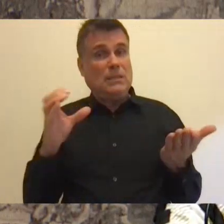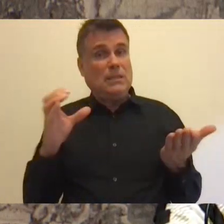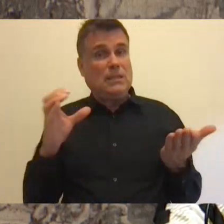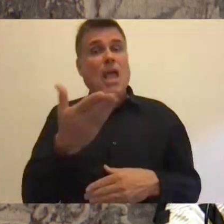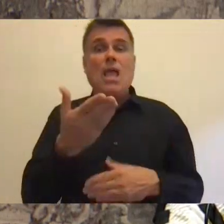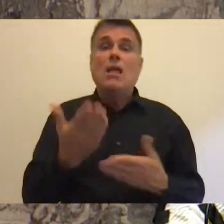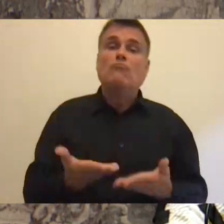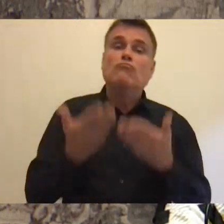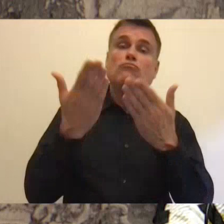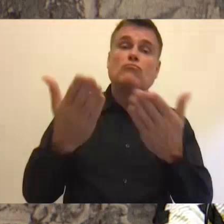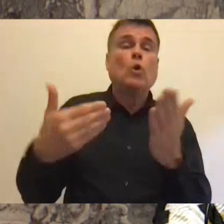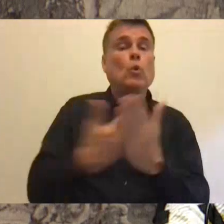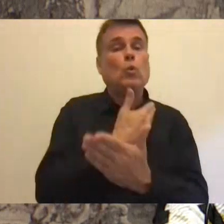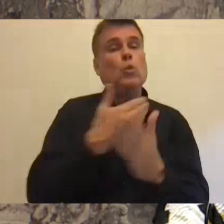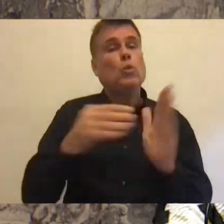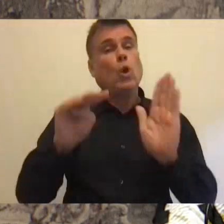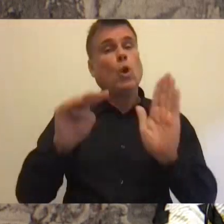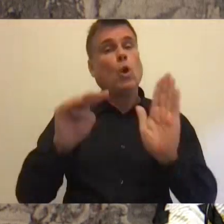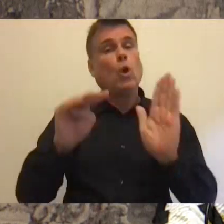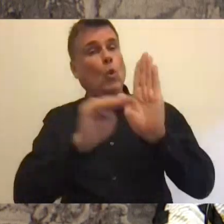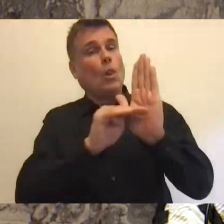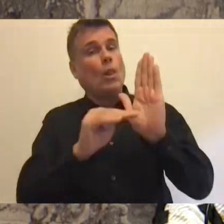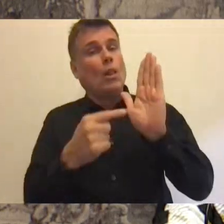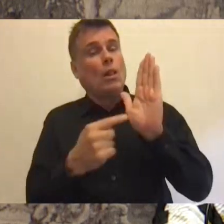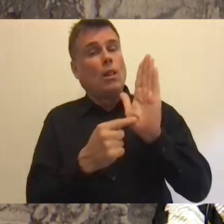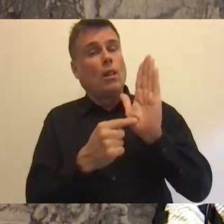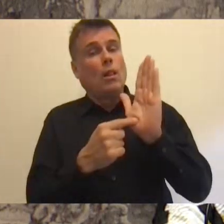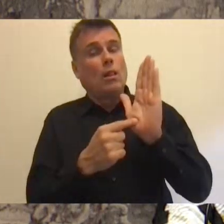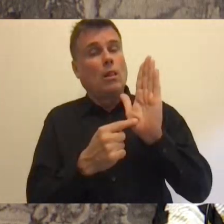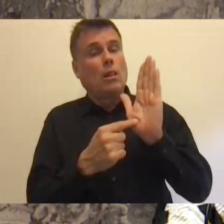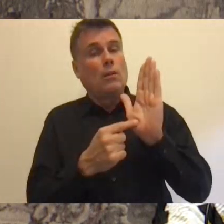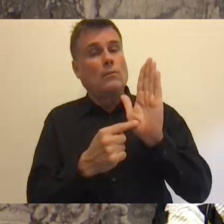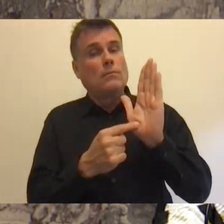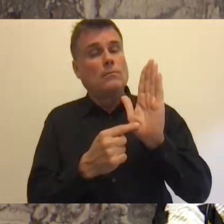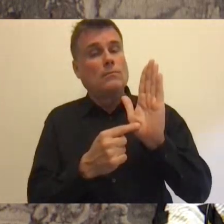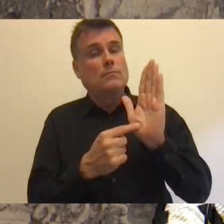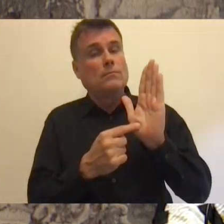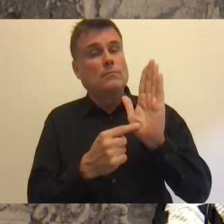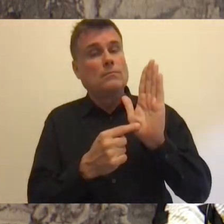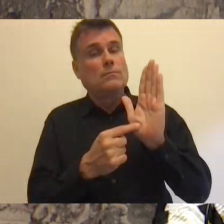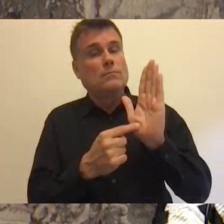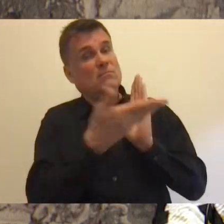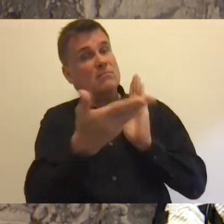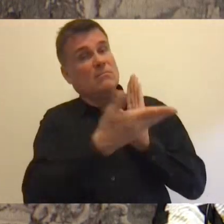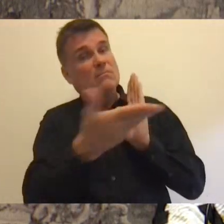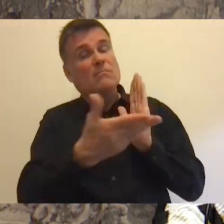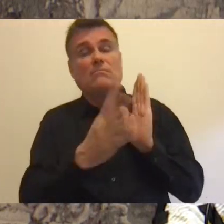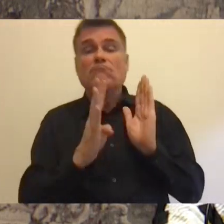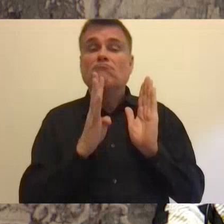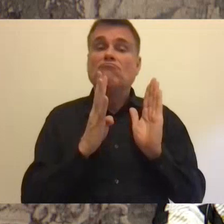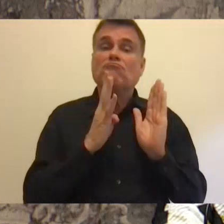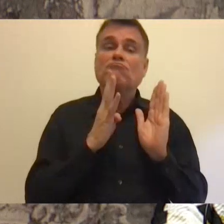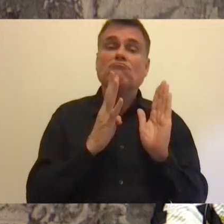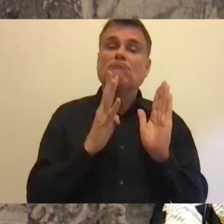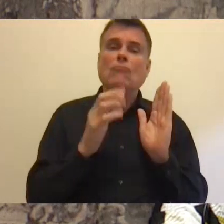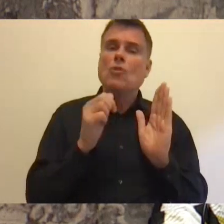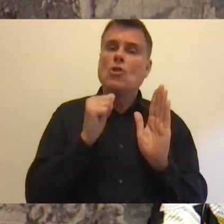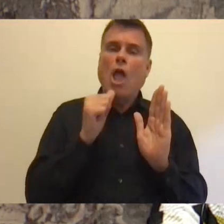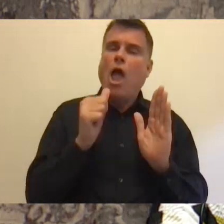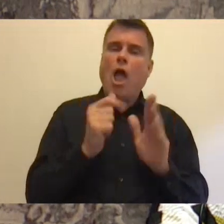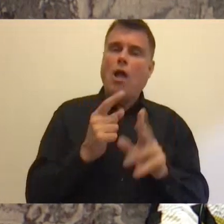and I quote, British Columbians, end quote, isn't right because it's exclusionary.